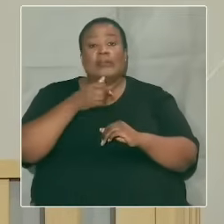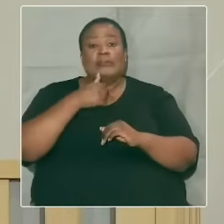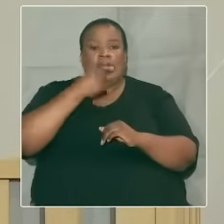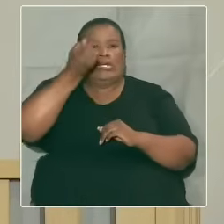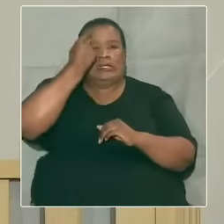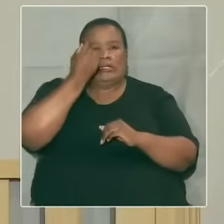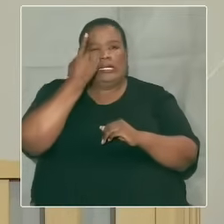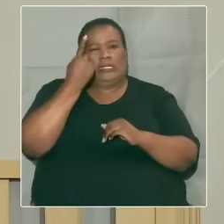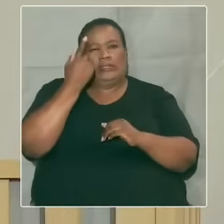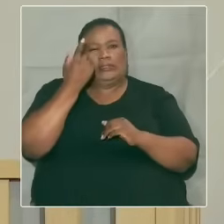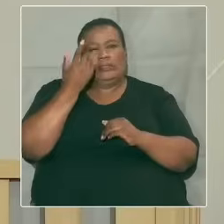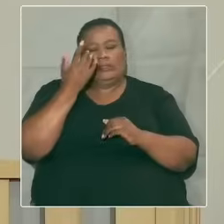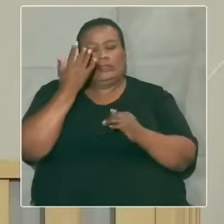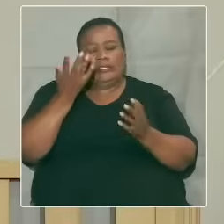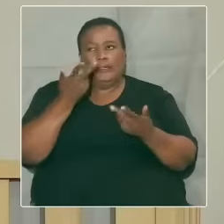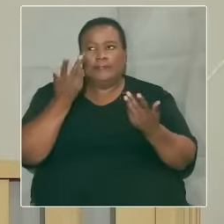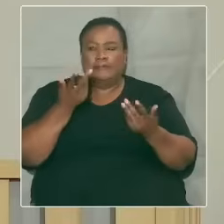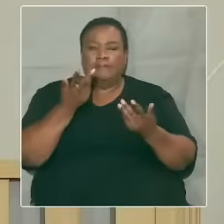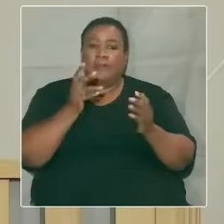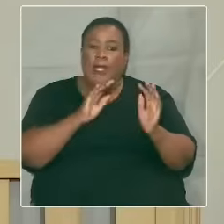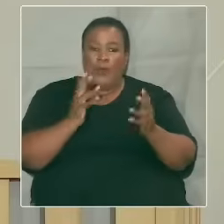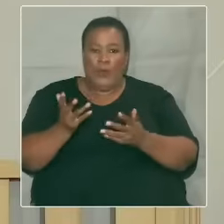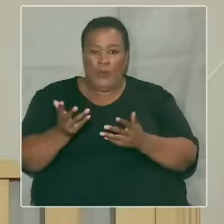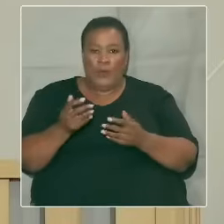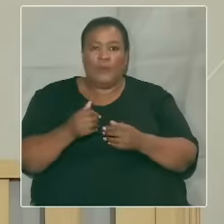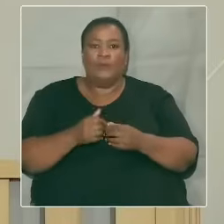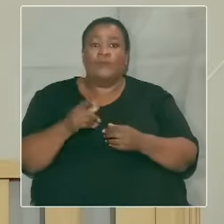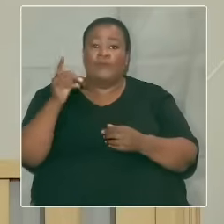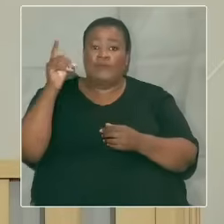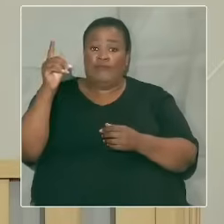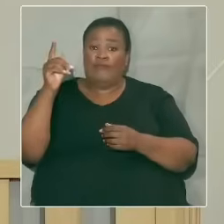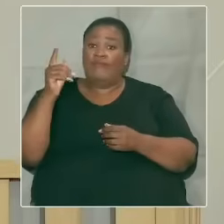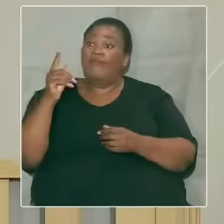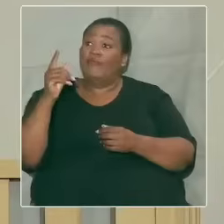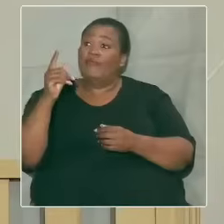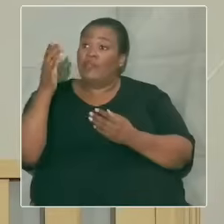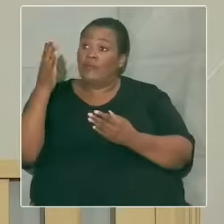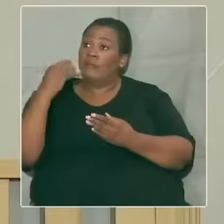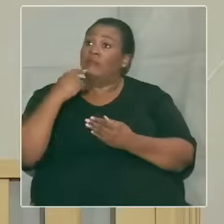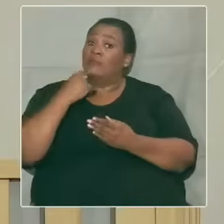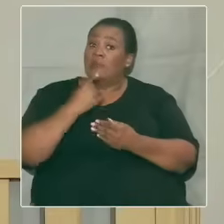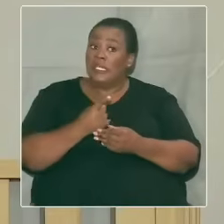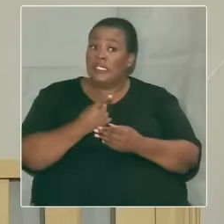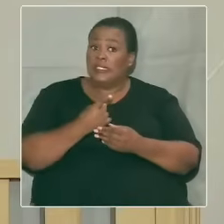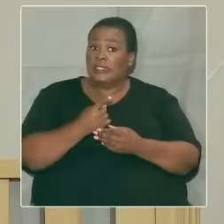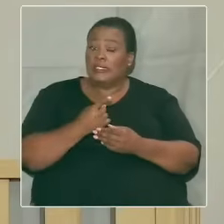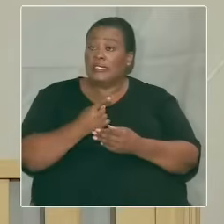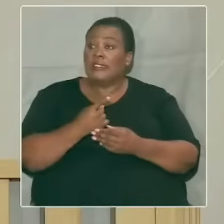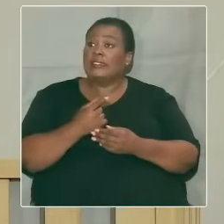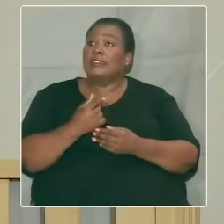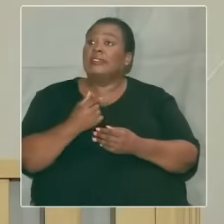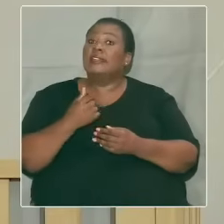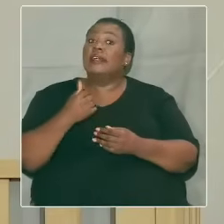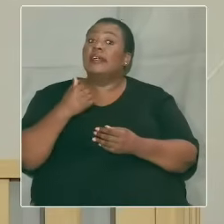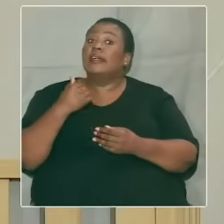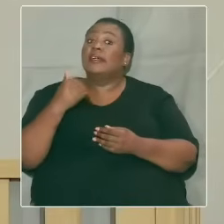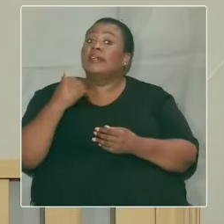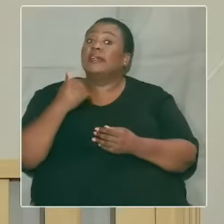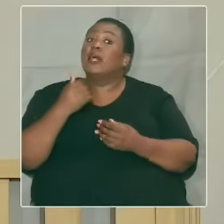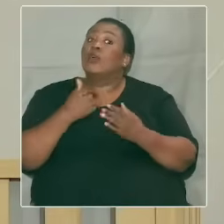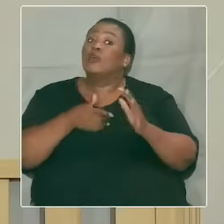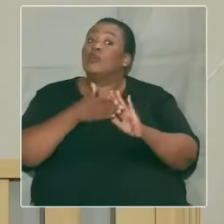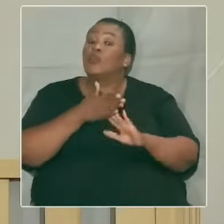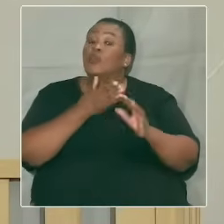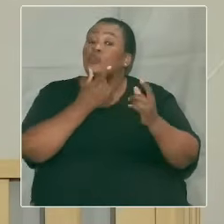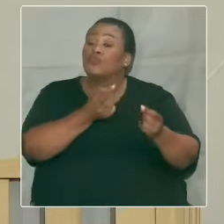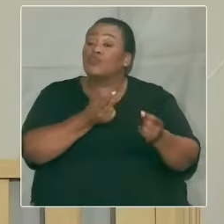understanding and his understanding probably will differ. But if he says, this is what I'm giving this instruction, you must do